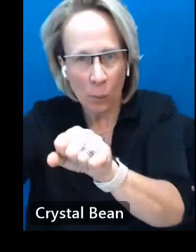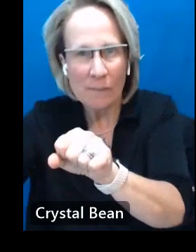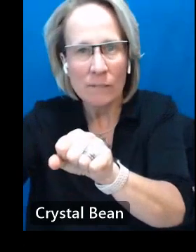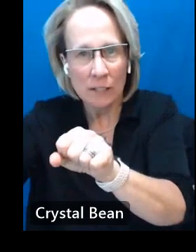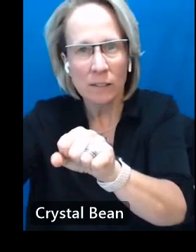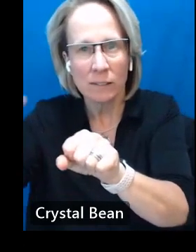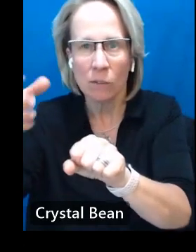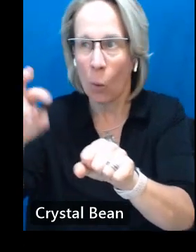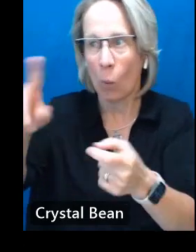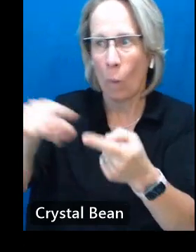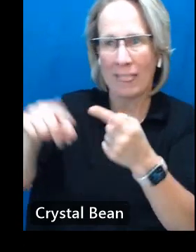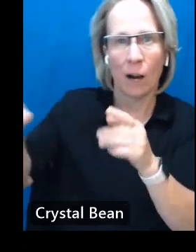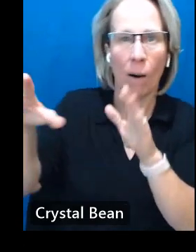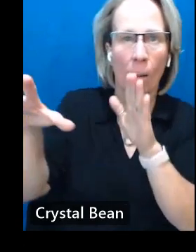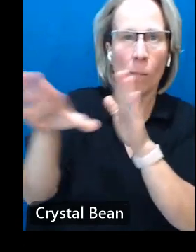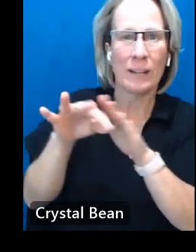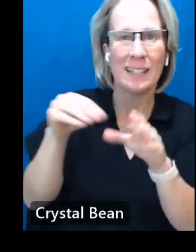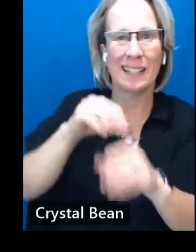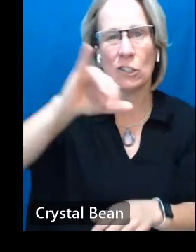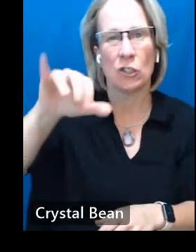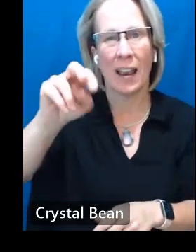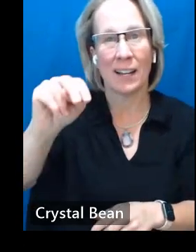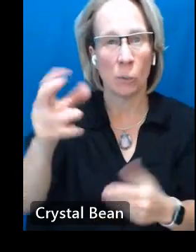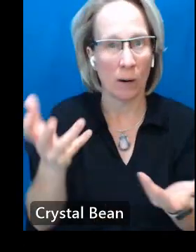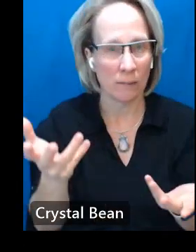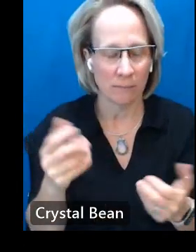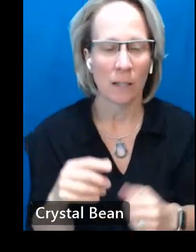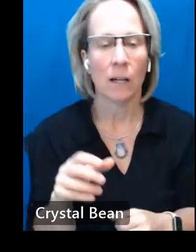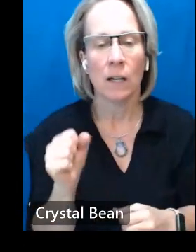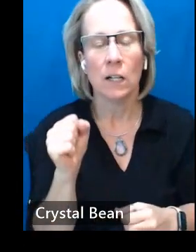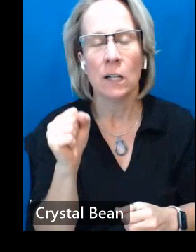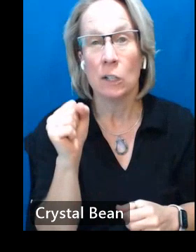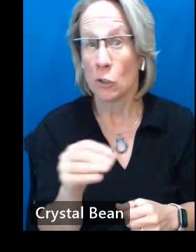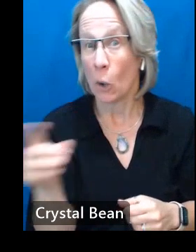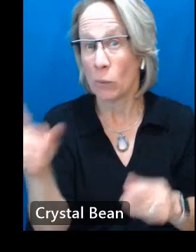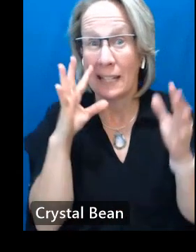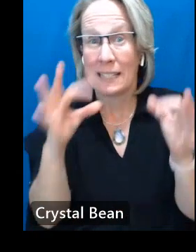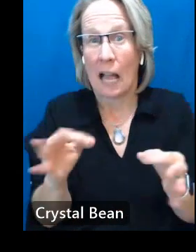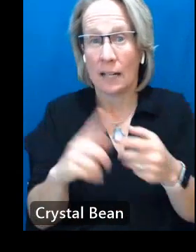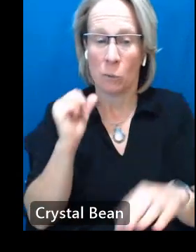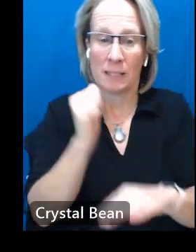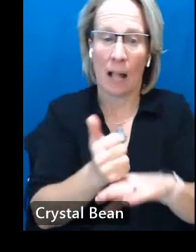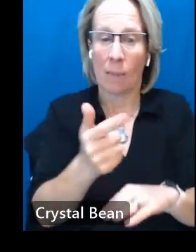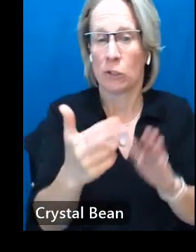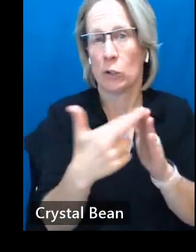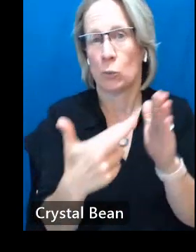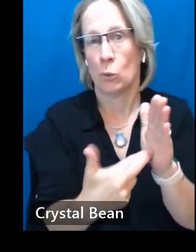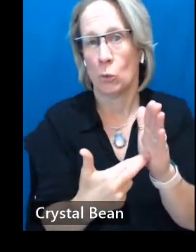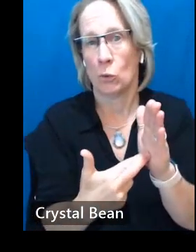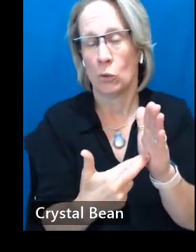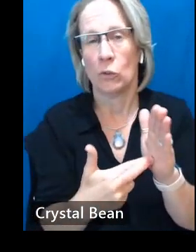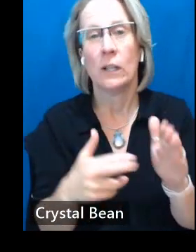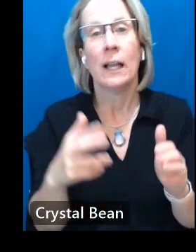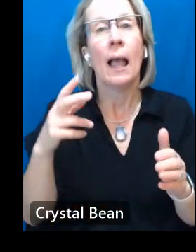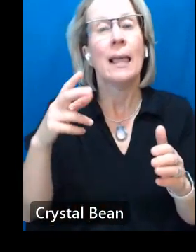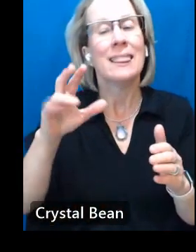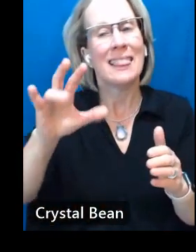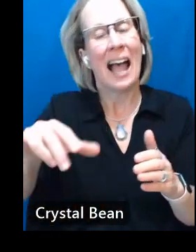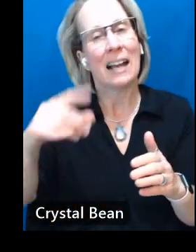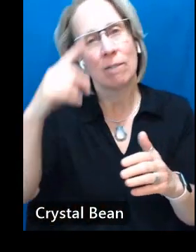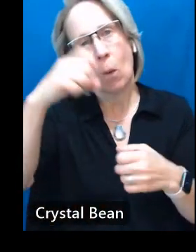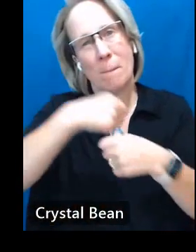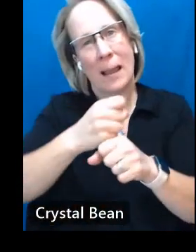in January. Okay, so they decided to make this rule, which basically ensures that at least half of an agency's budget